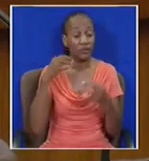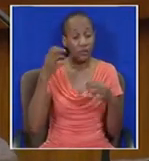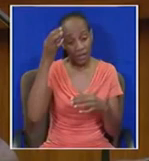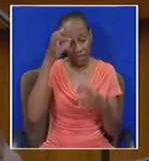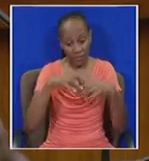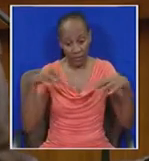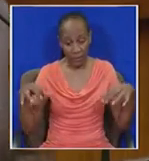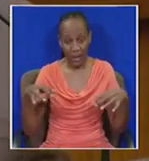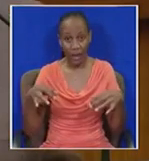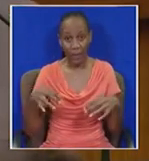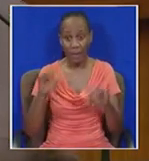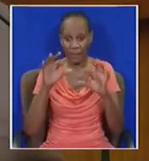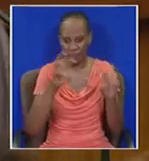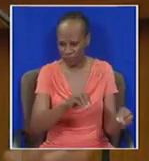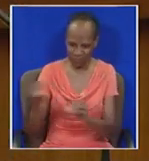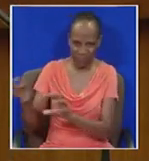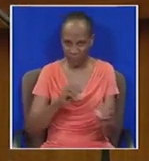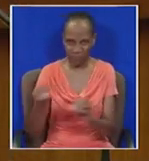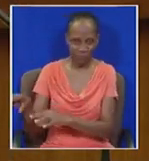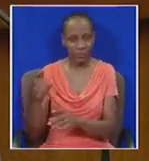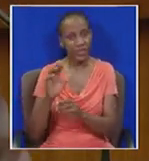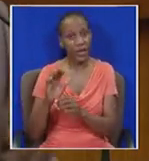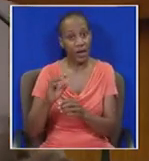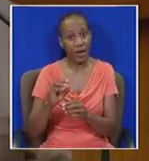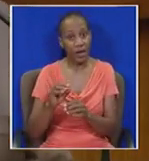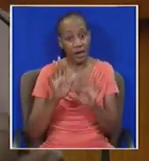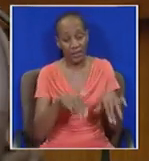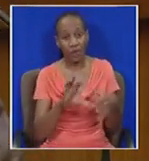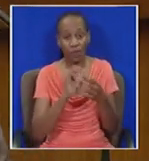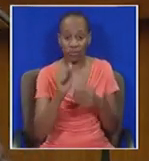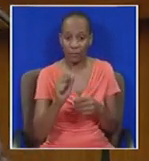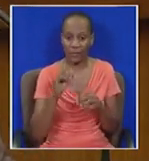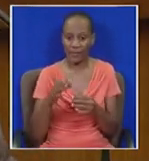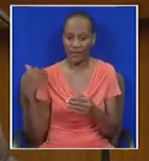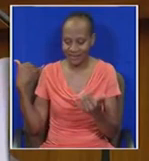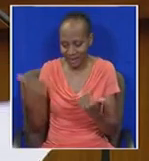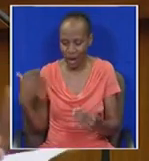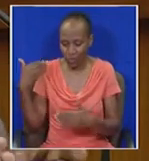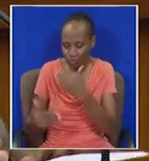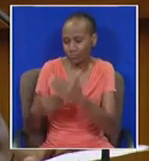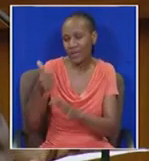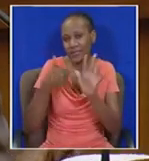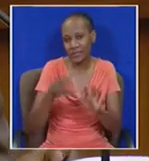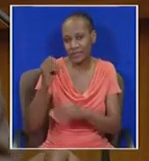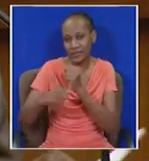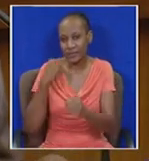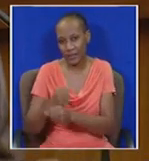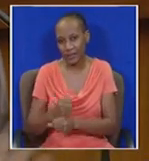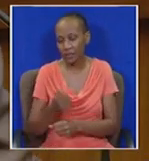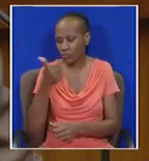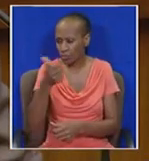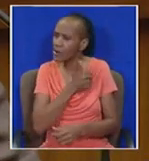I salute them for their bravery and resilience during those difficult times, and I wish them well in their celebrations this